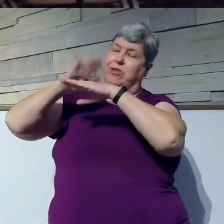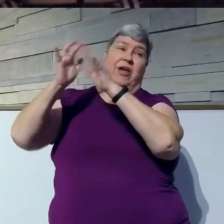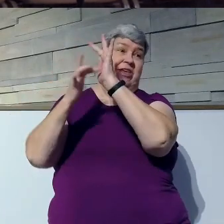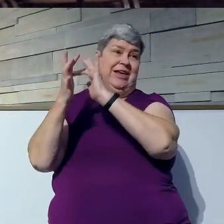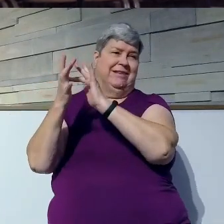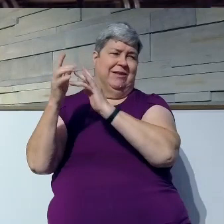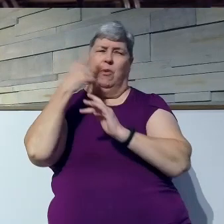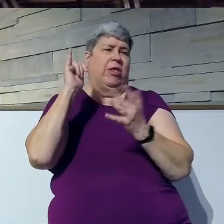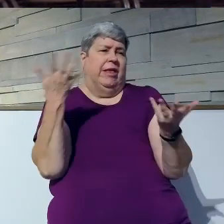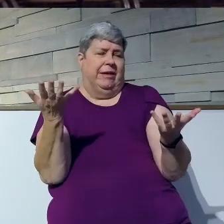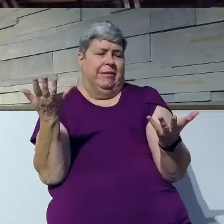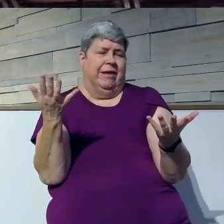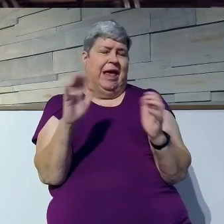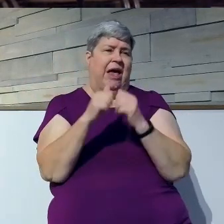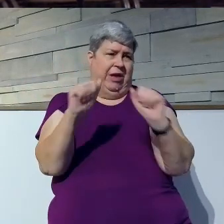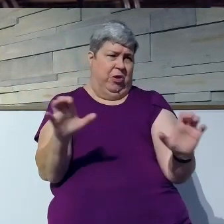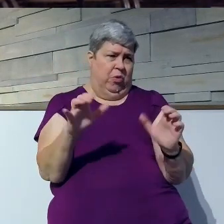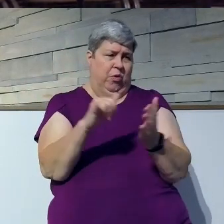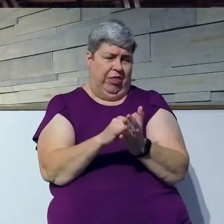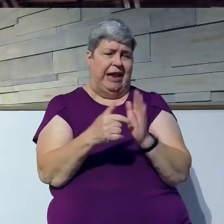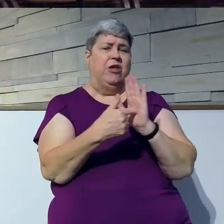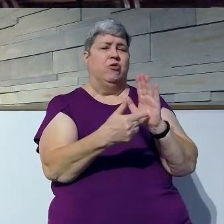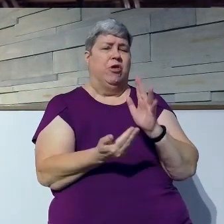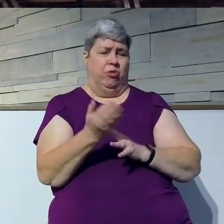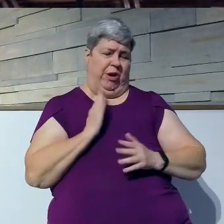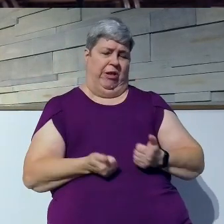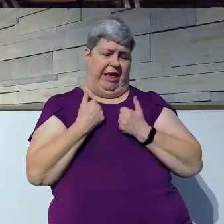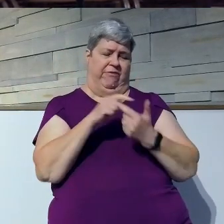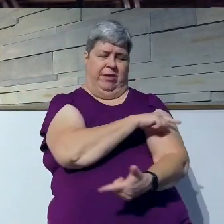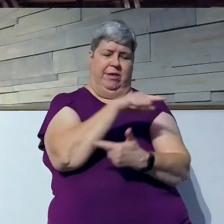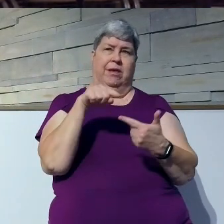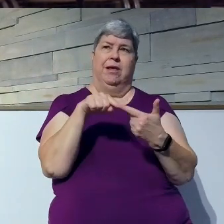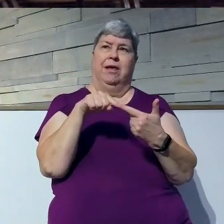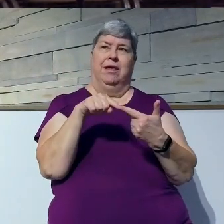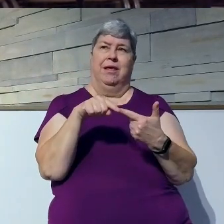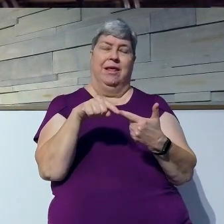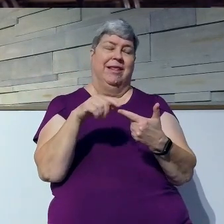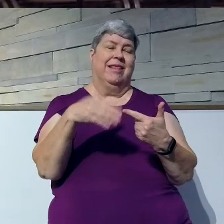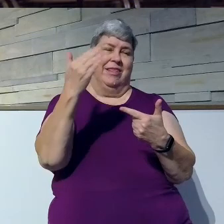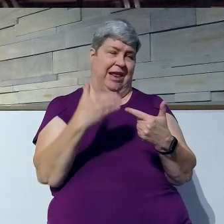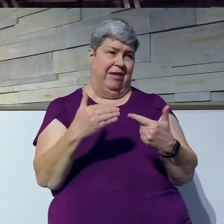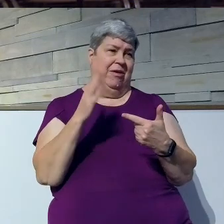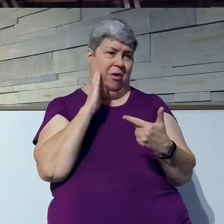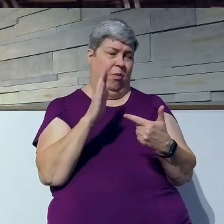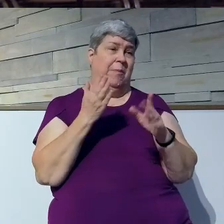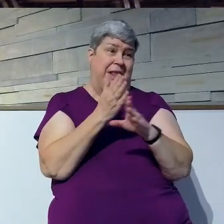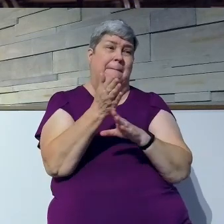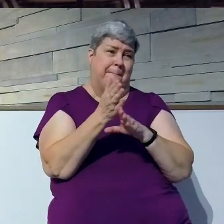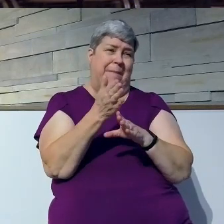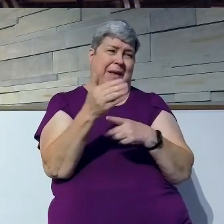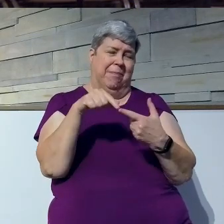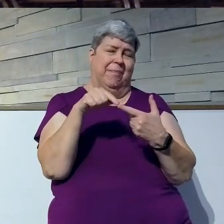Jesus and what that looks like and what that can be, how that can be lived out specifically. And then after that, the next point will be the main focus